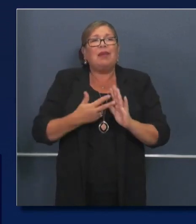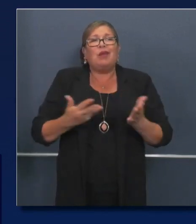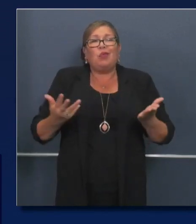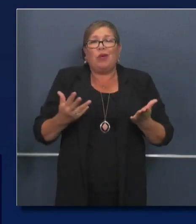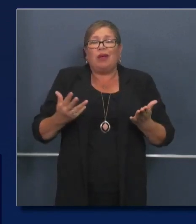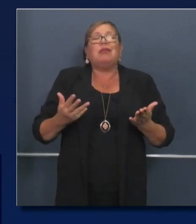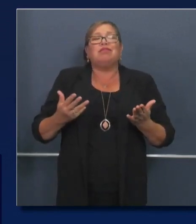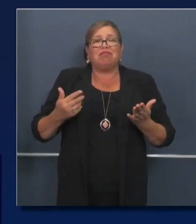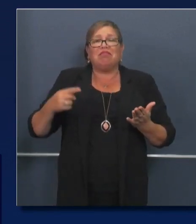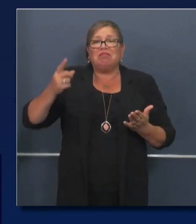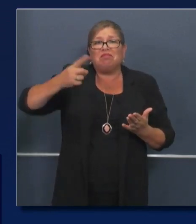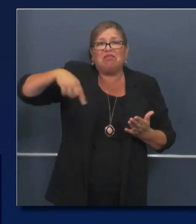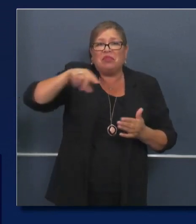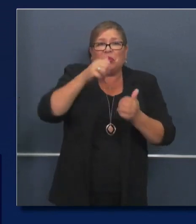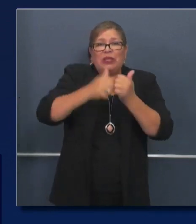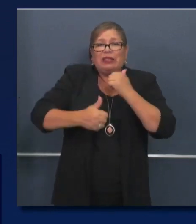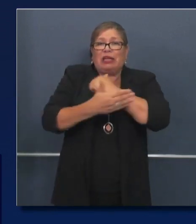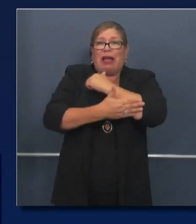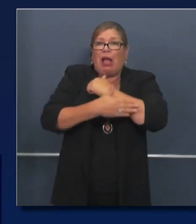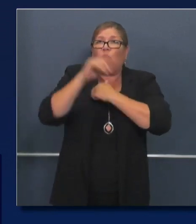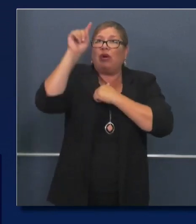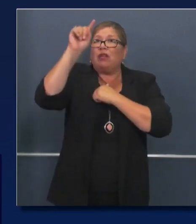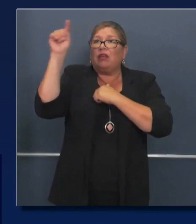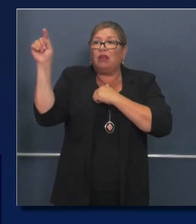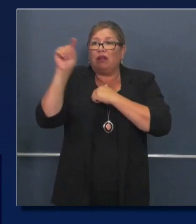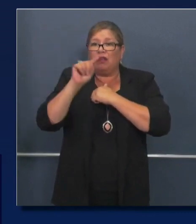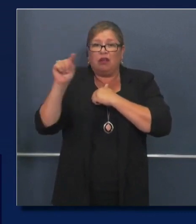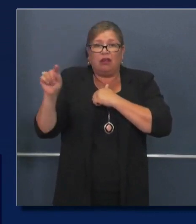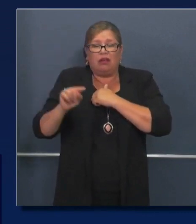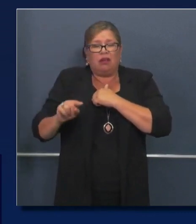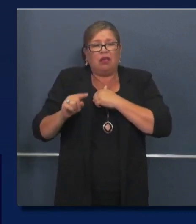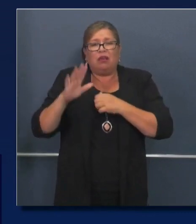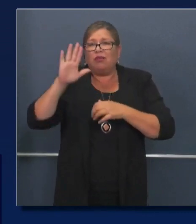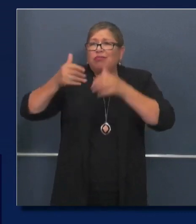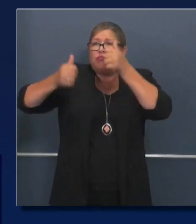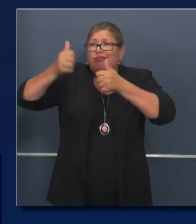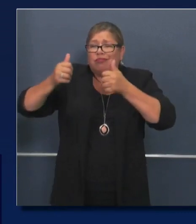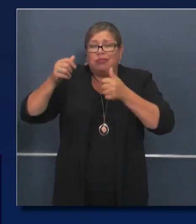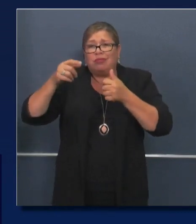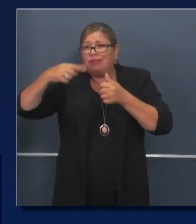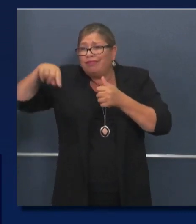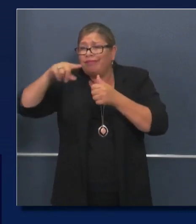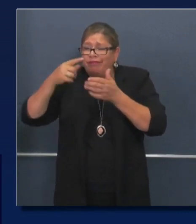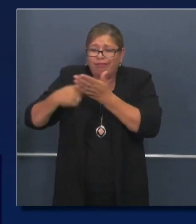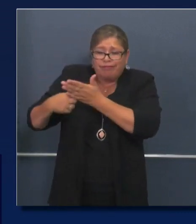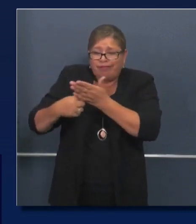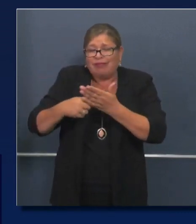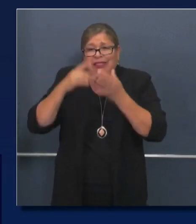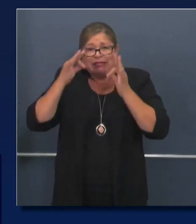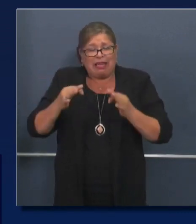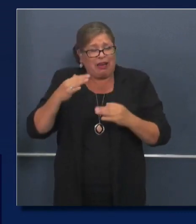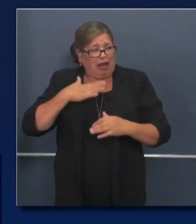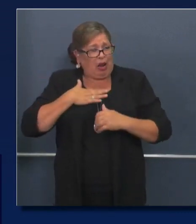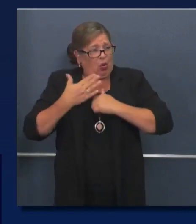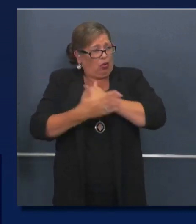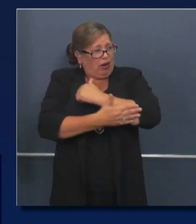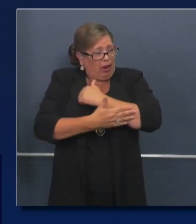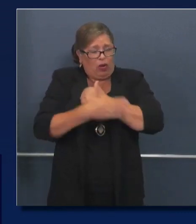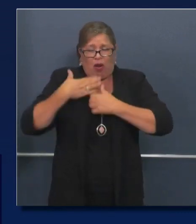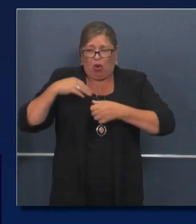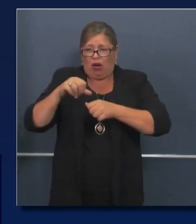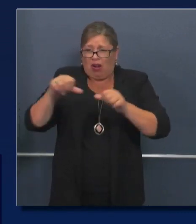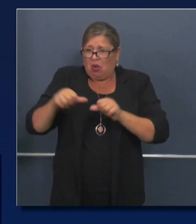decide on their own pace what's best for them in terms of their reopening plans. Again, these are aggregate